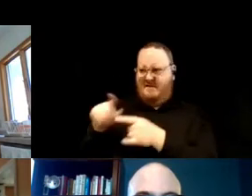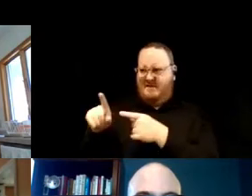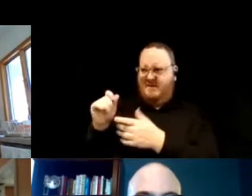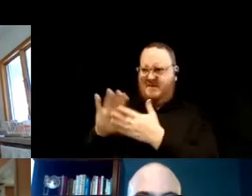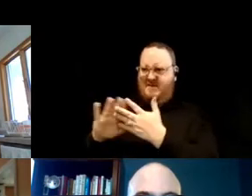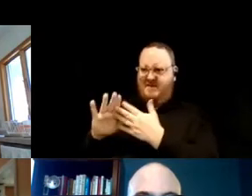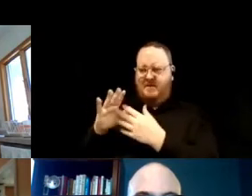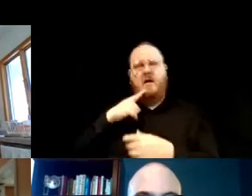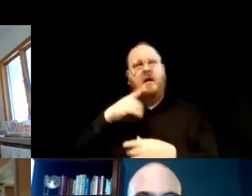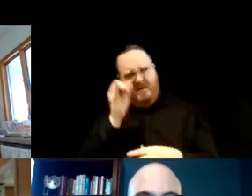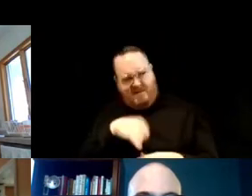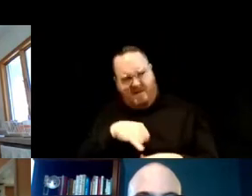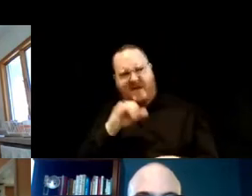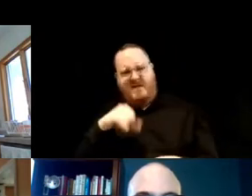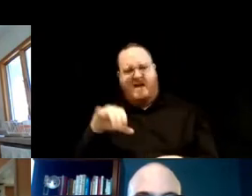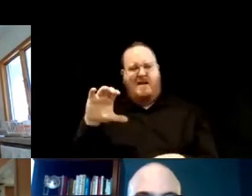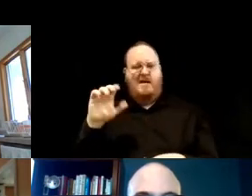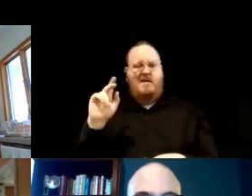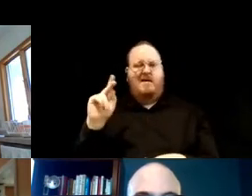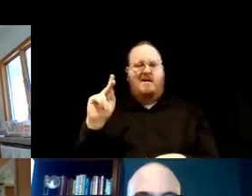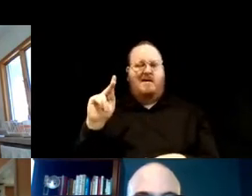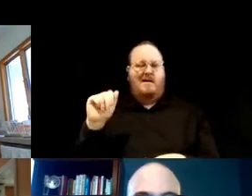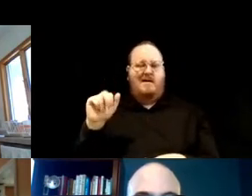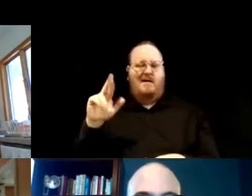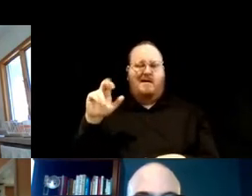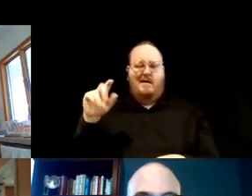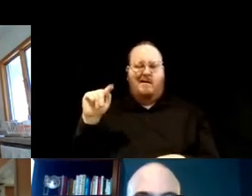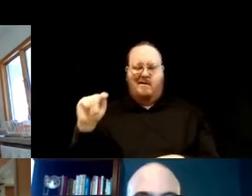So, it does all sorts of things.